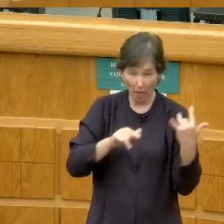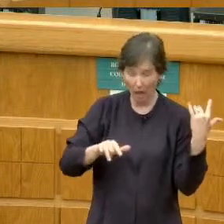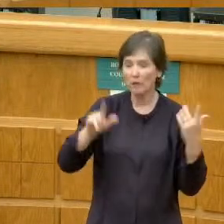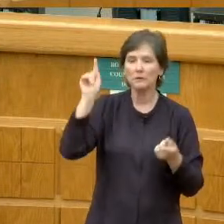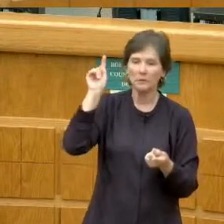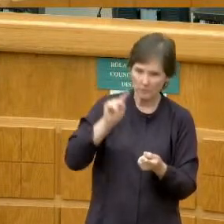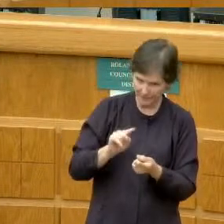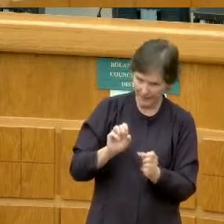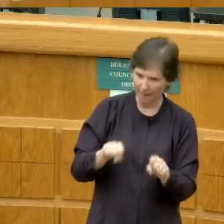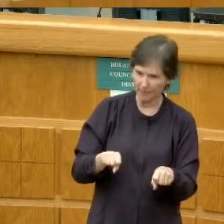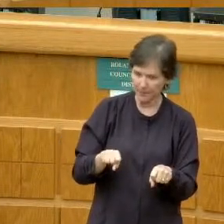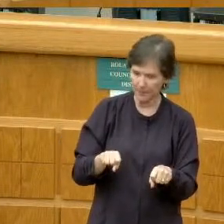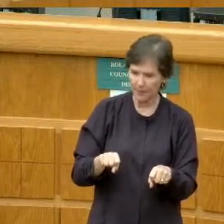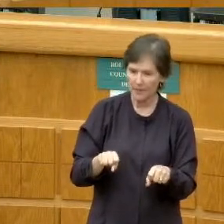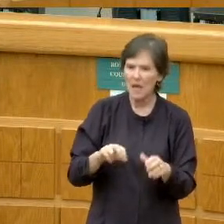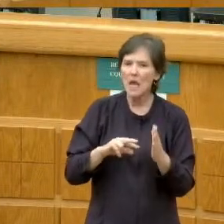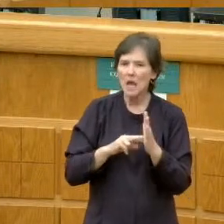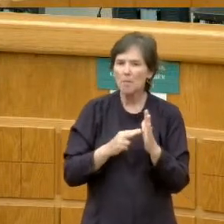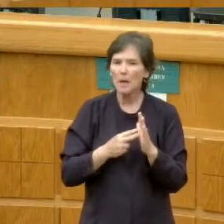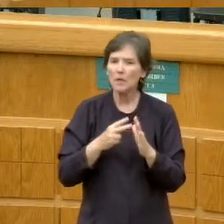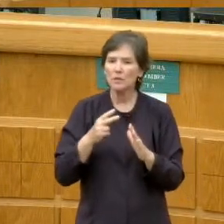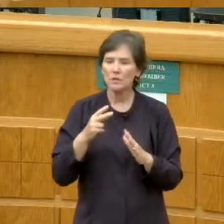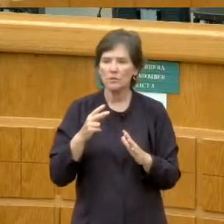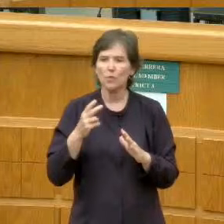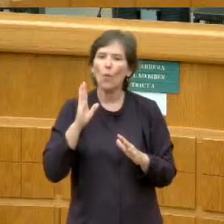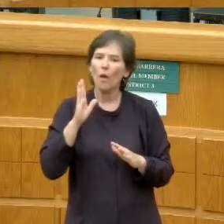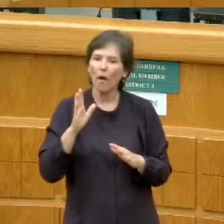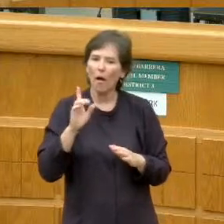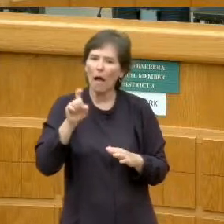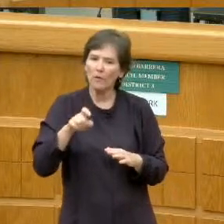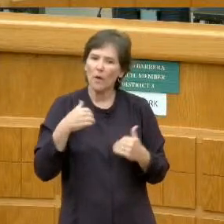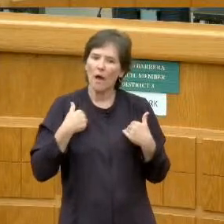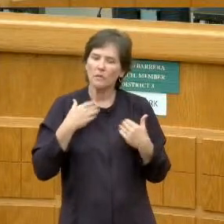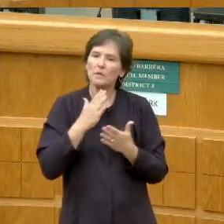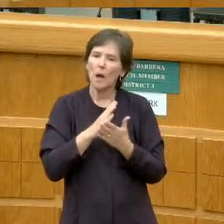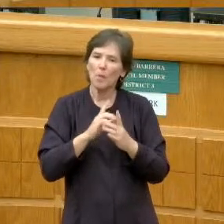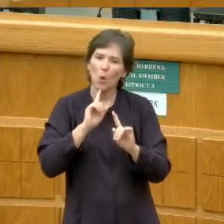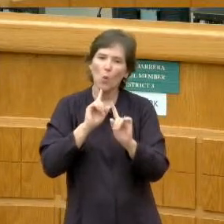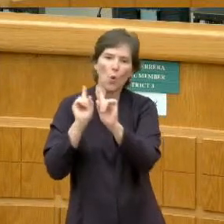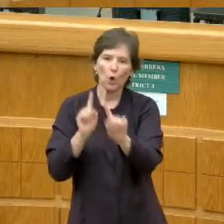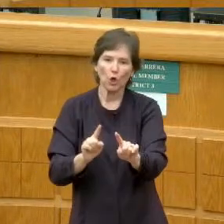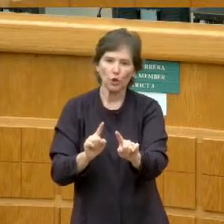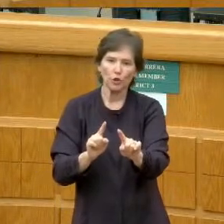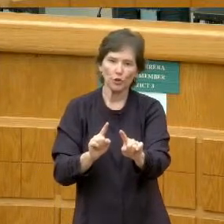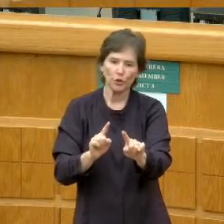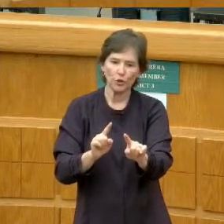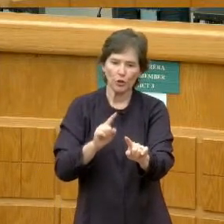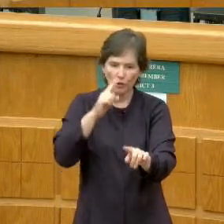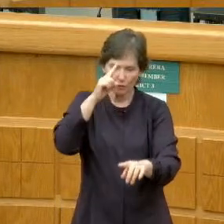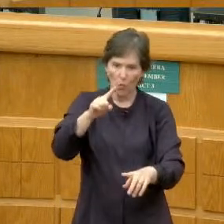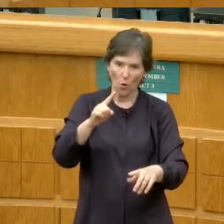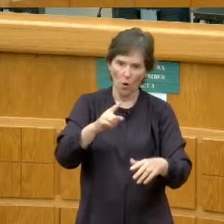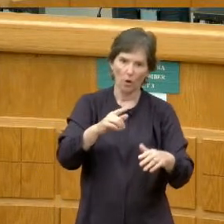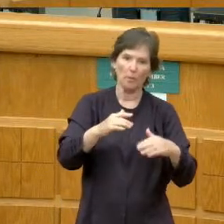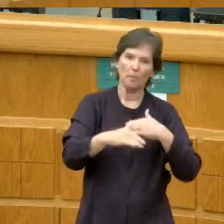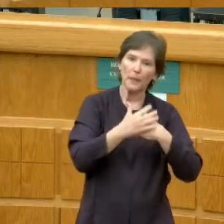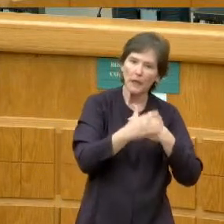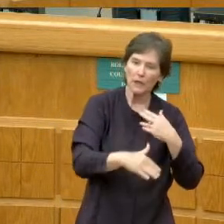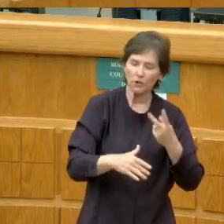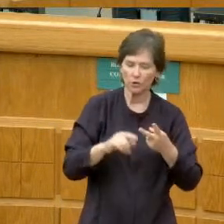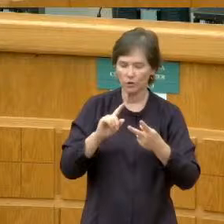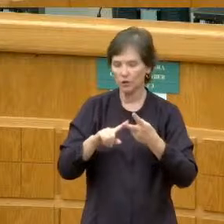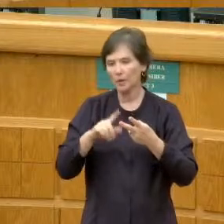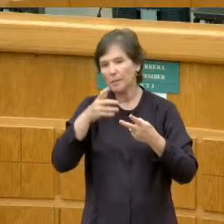got to make certain that some of these orders stay in place until we get the results that we want, that we deserve, and